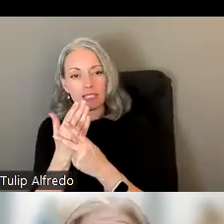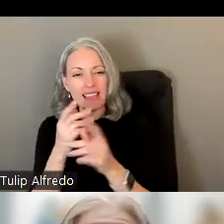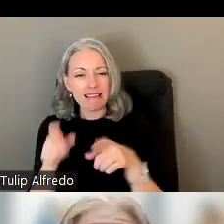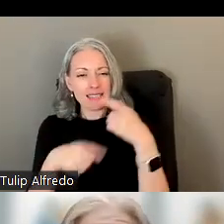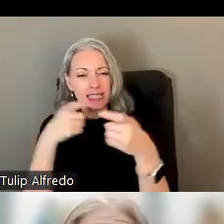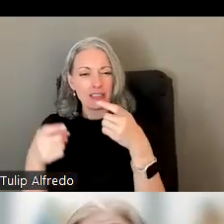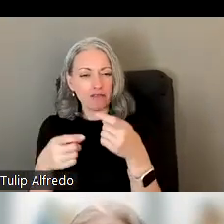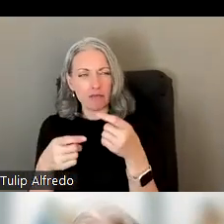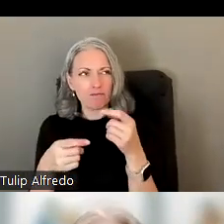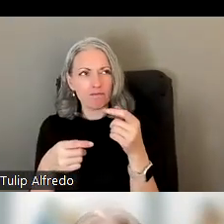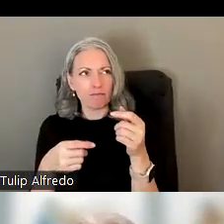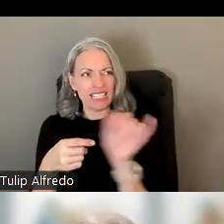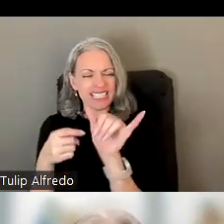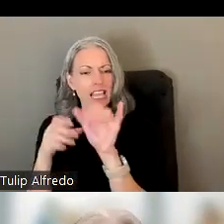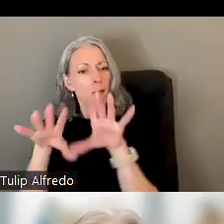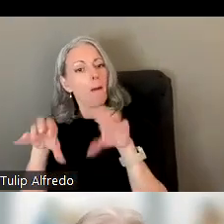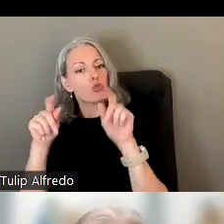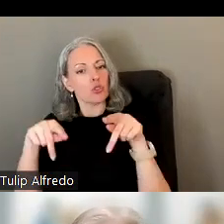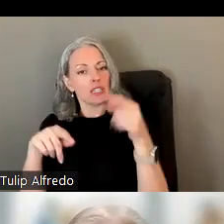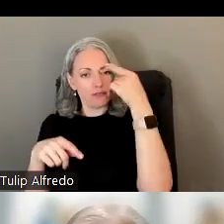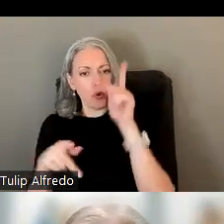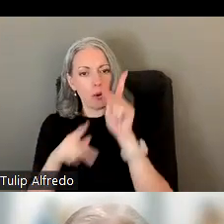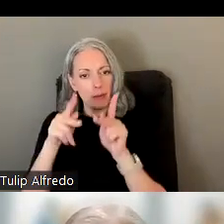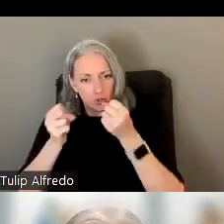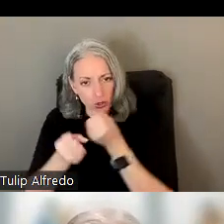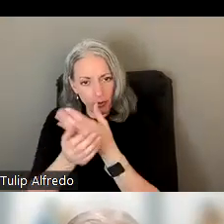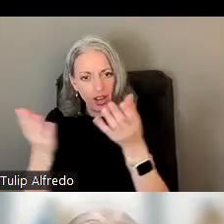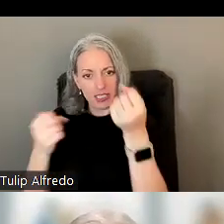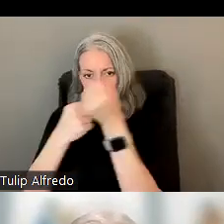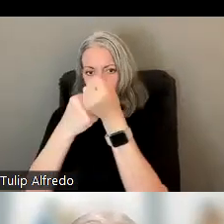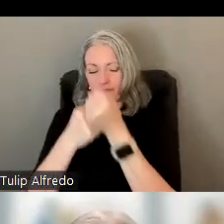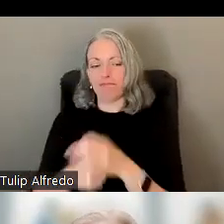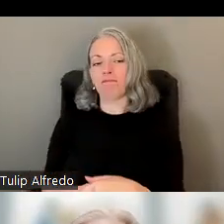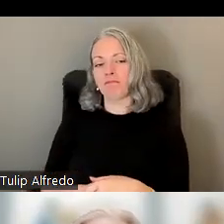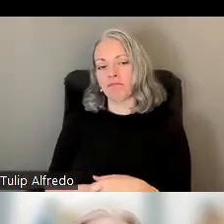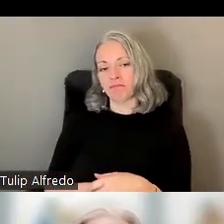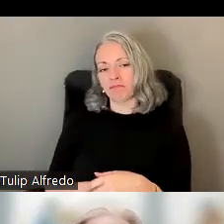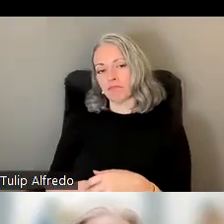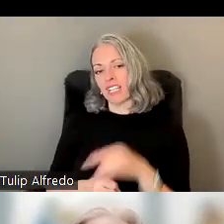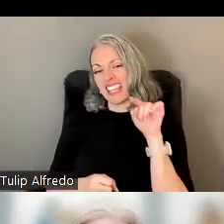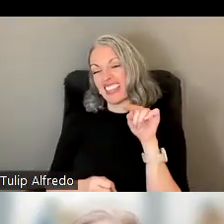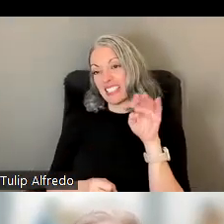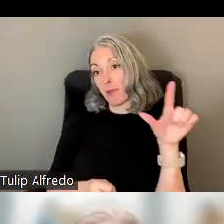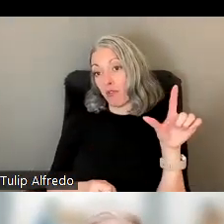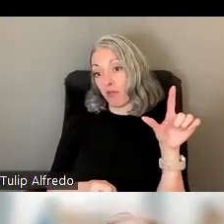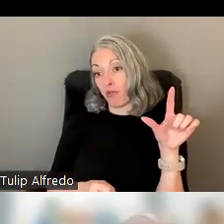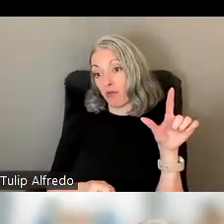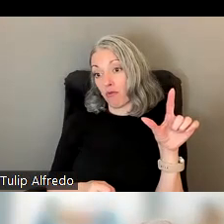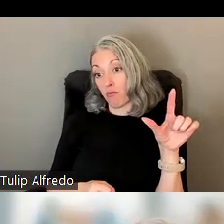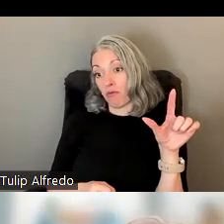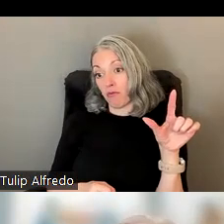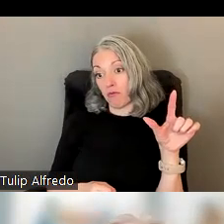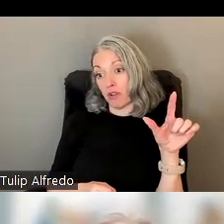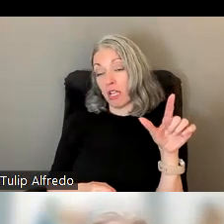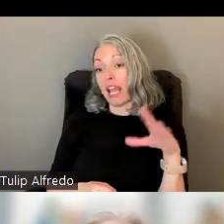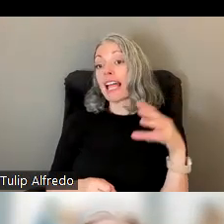range of opportunities for people in their life that could provide them with support. This bill was held in the Senate. It made it out of the